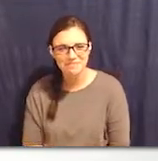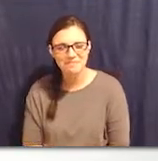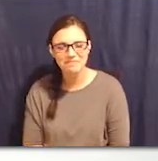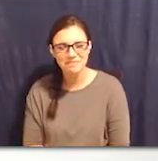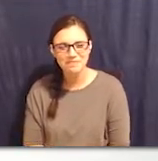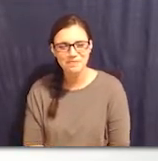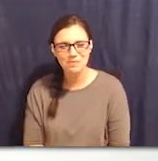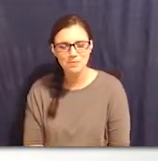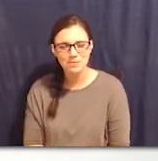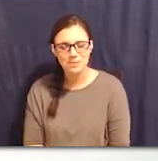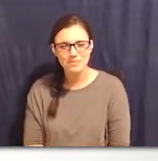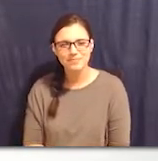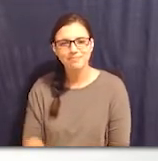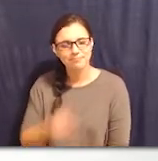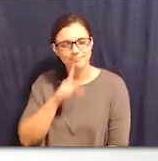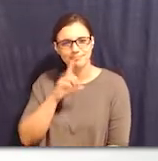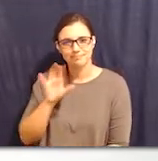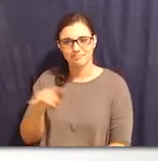Kudos to her.